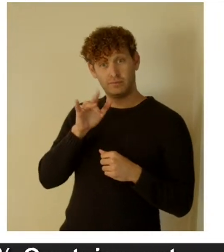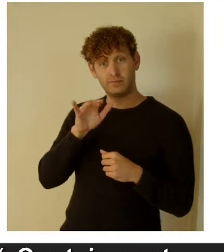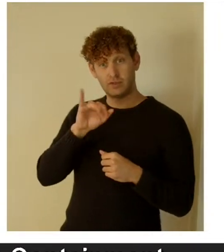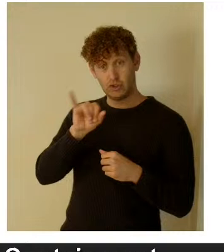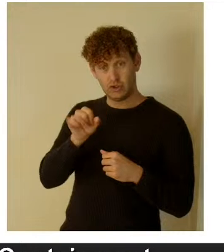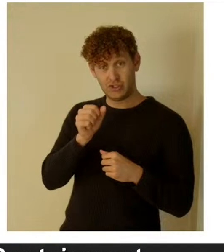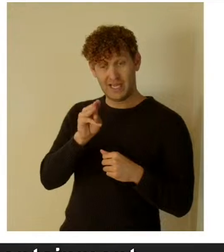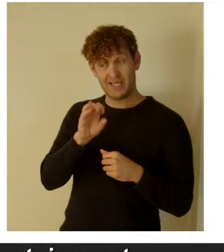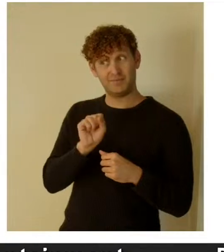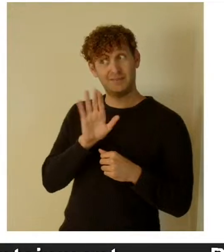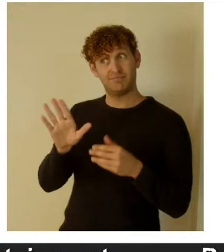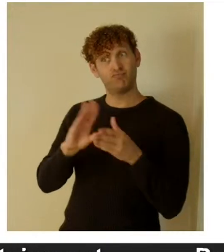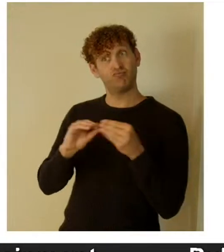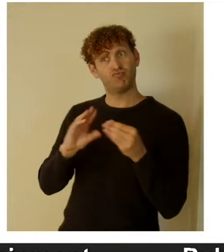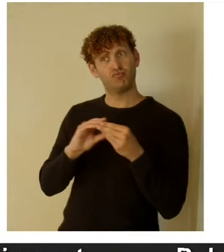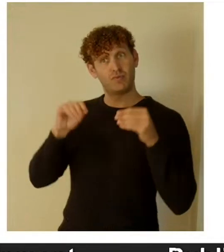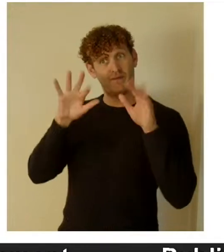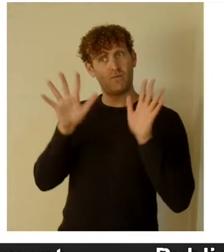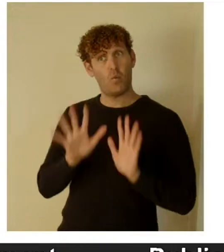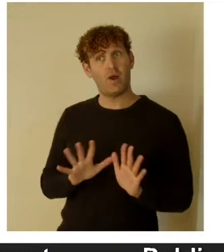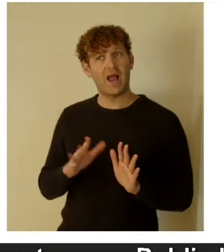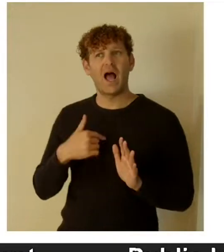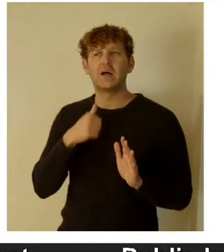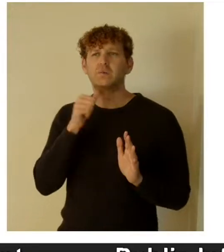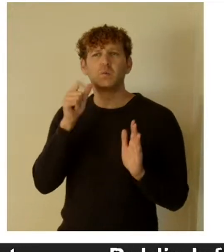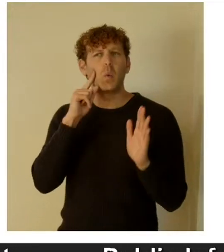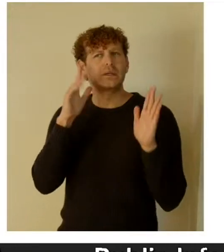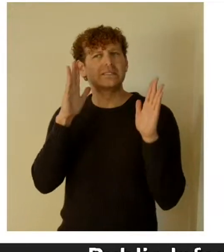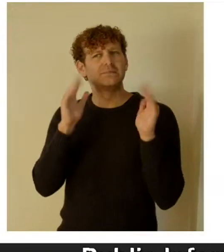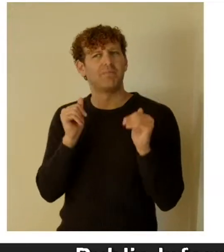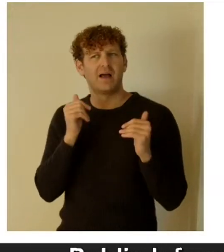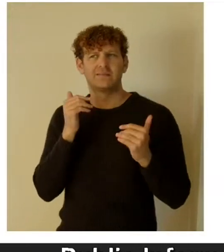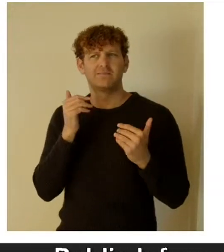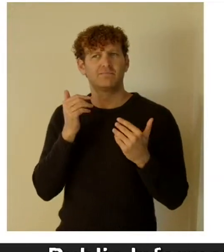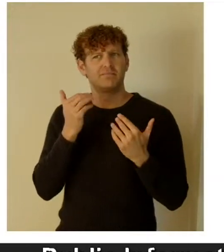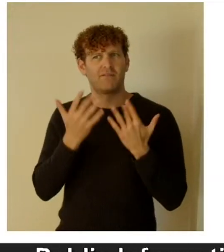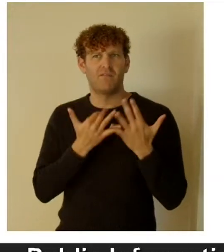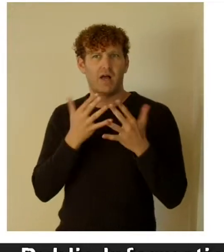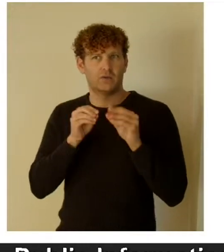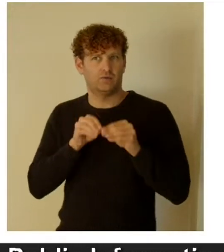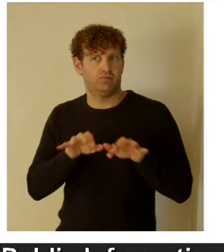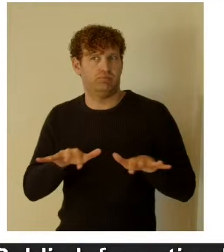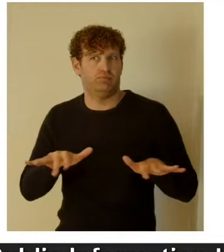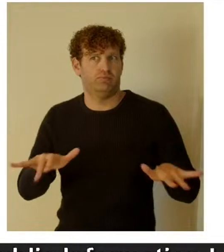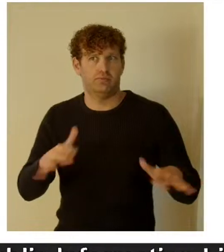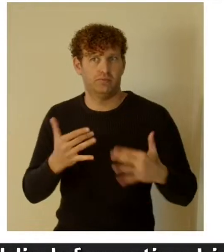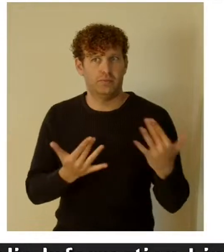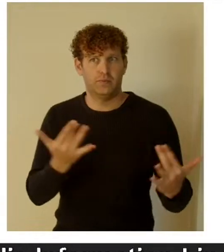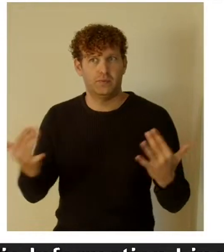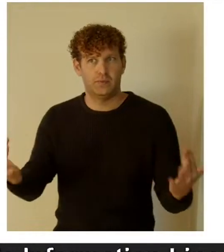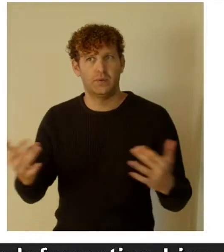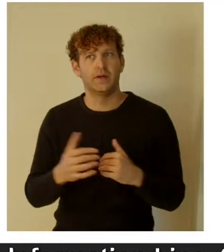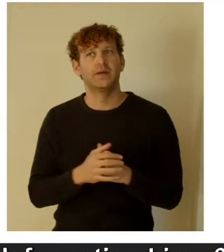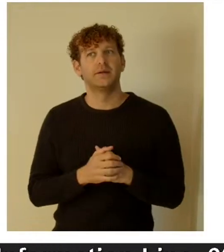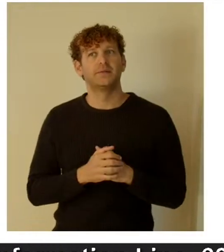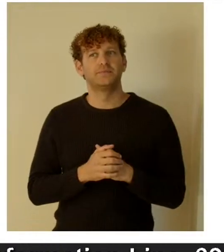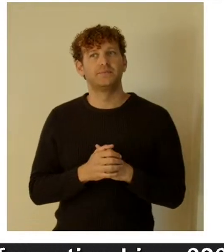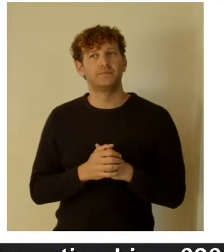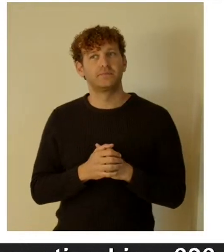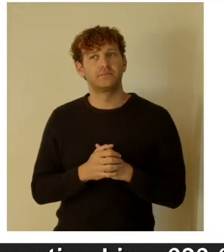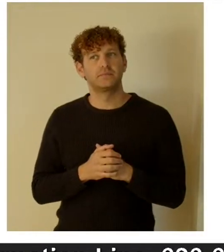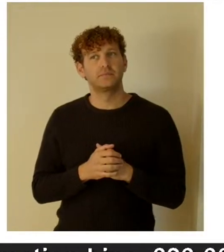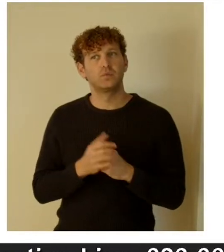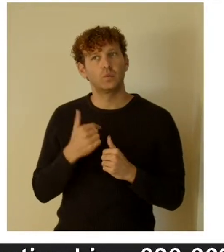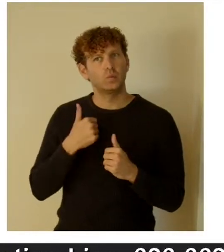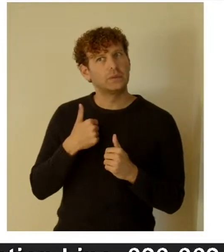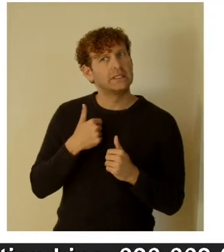don't expect this fire to leave its current footprint. As he mentioned, we've actually been kind of wind testing the upper parts of